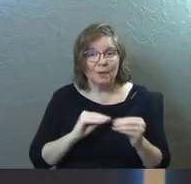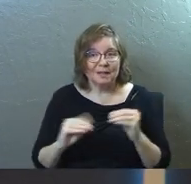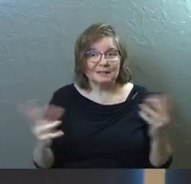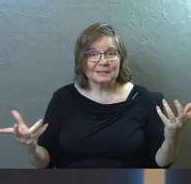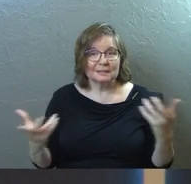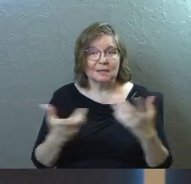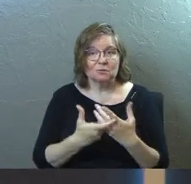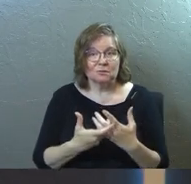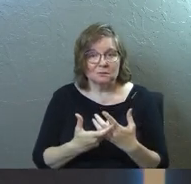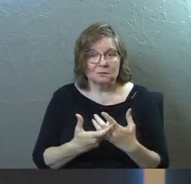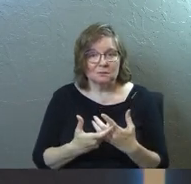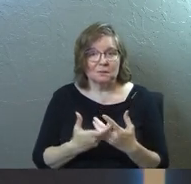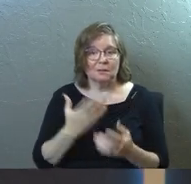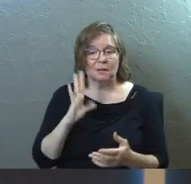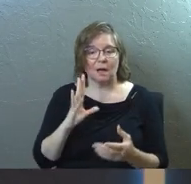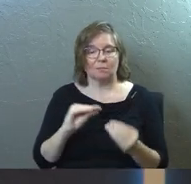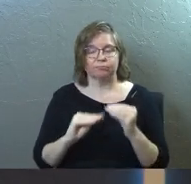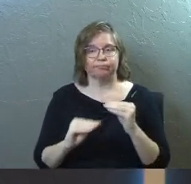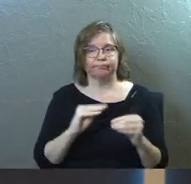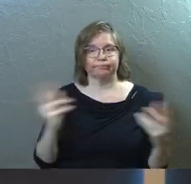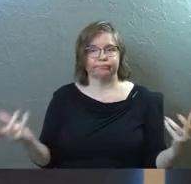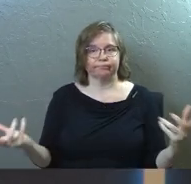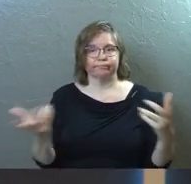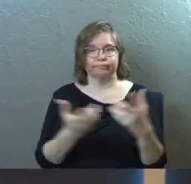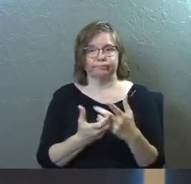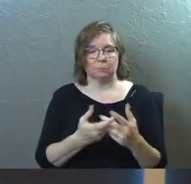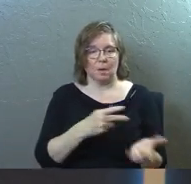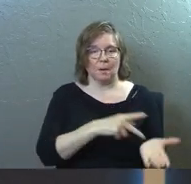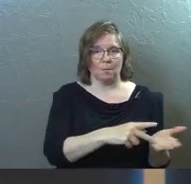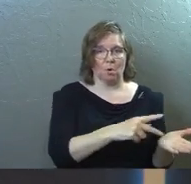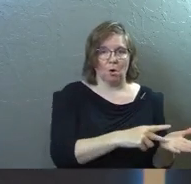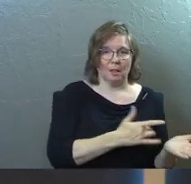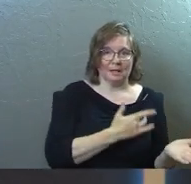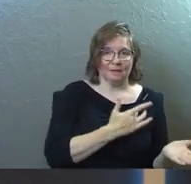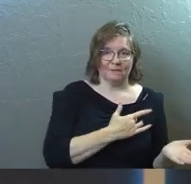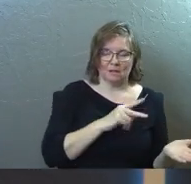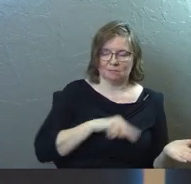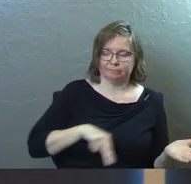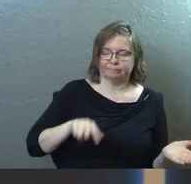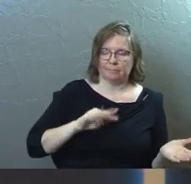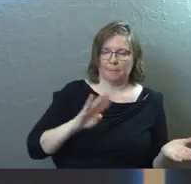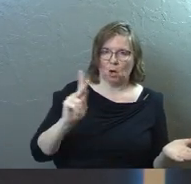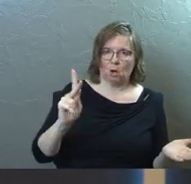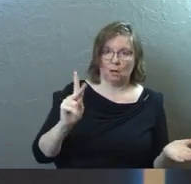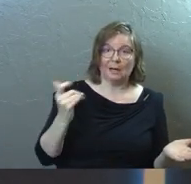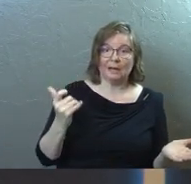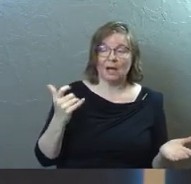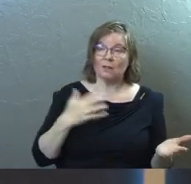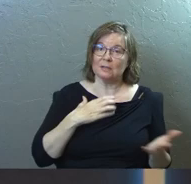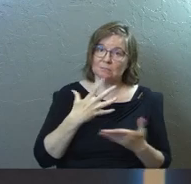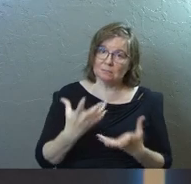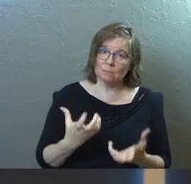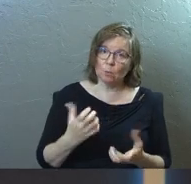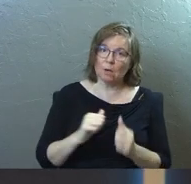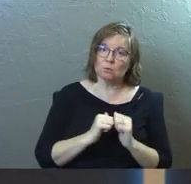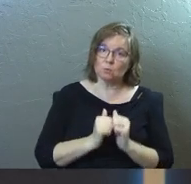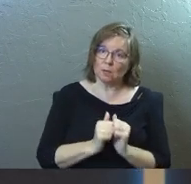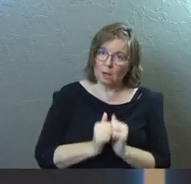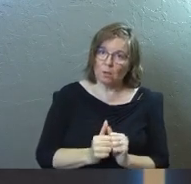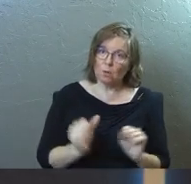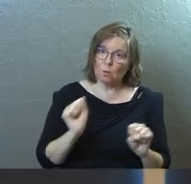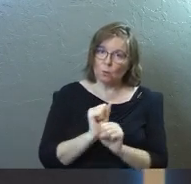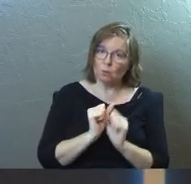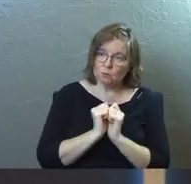reconciliation. God has brought reconciliation between Paul and his feelings about Mark and him and Mark, and now they desire to do ministry